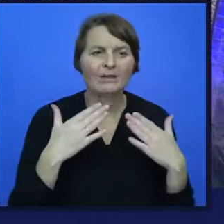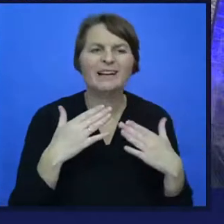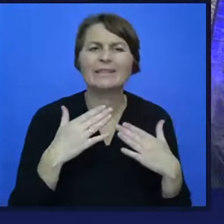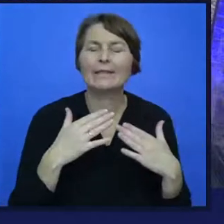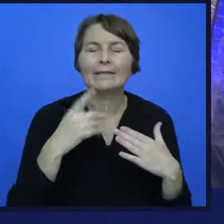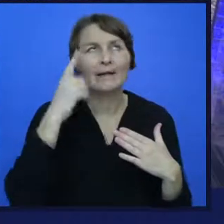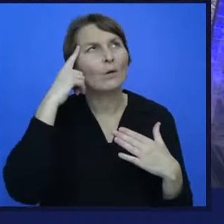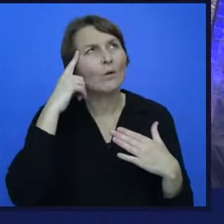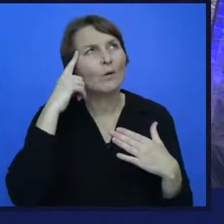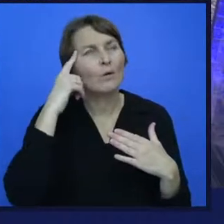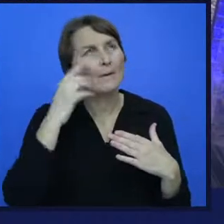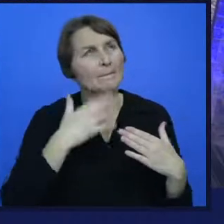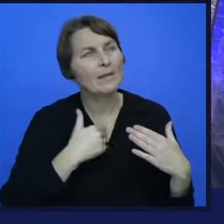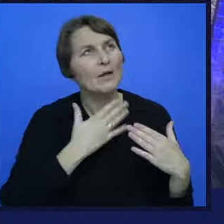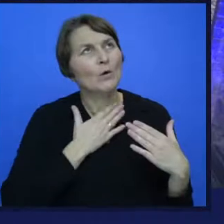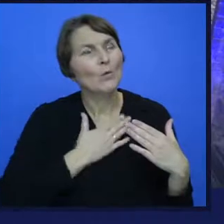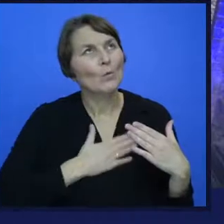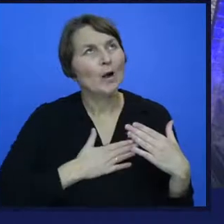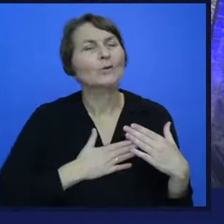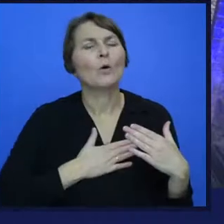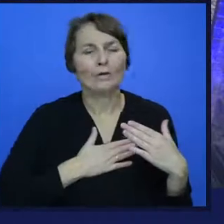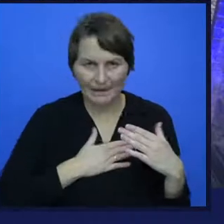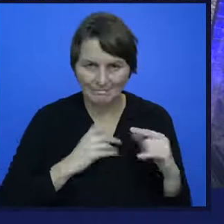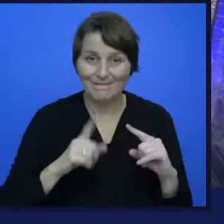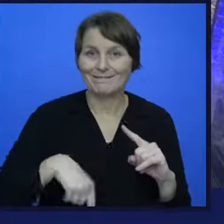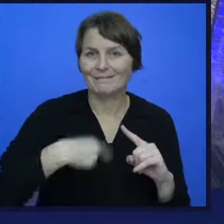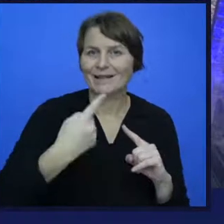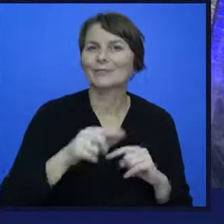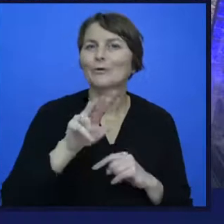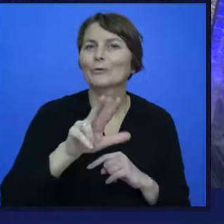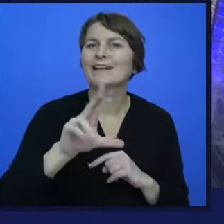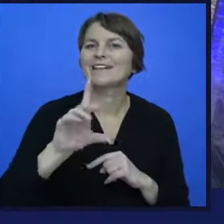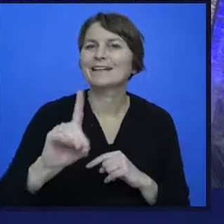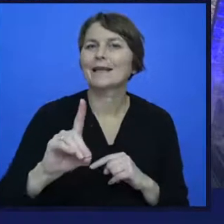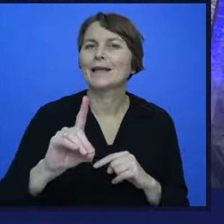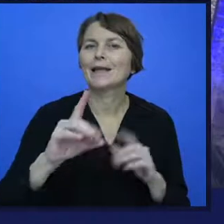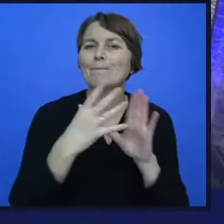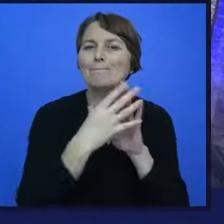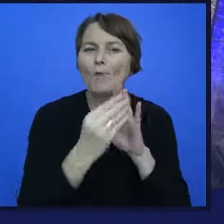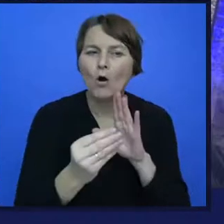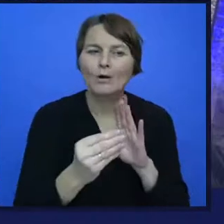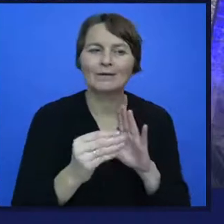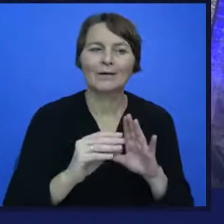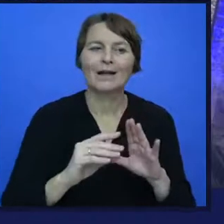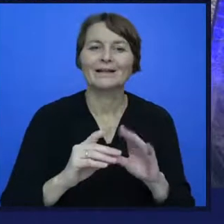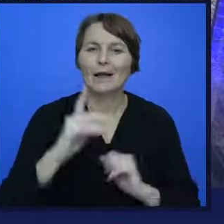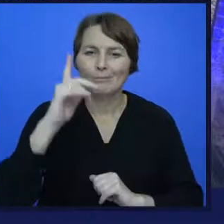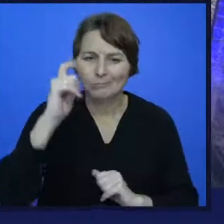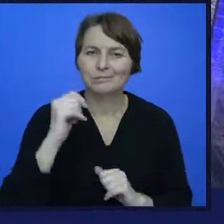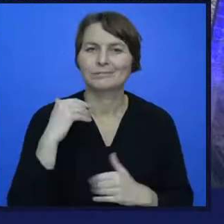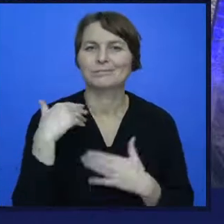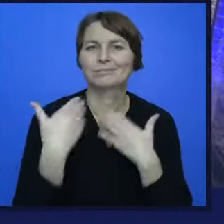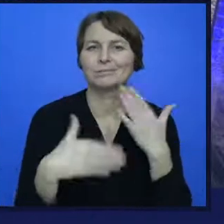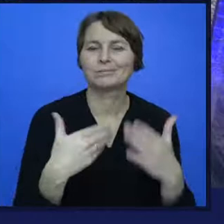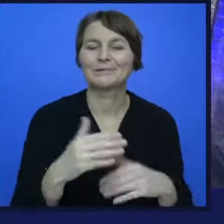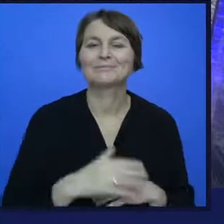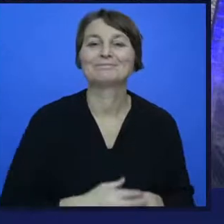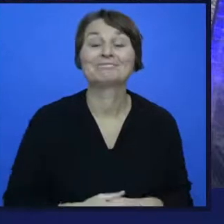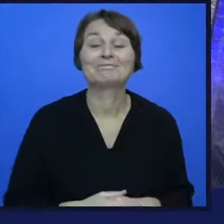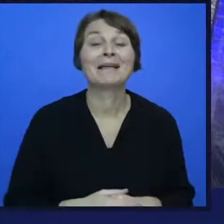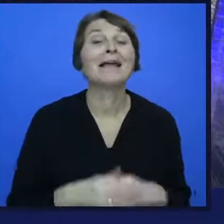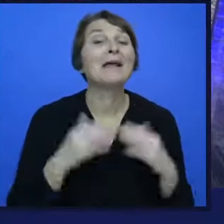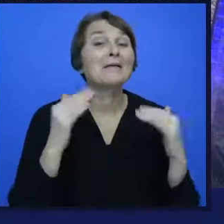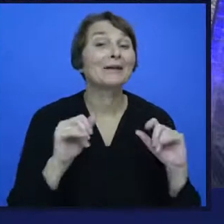idea of something you would like to 3D model or an environment that you'd like to create and have a go, start basic and have a go. In terms of flying drones, I have some